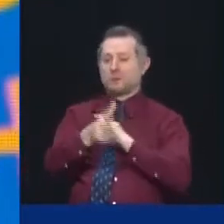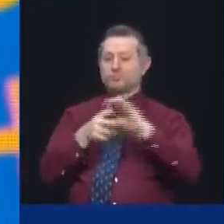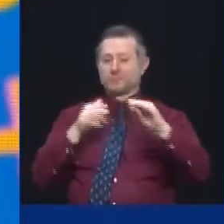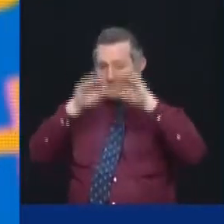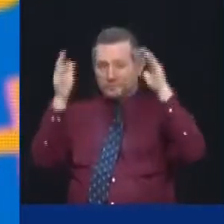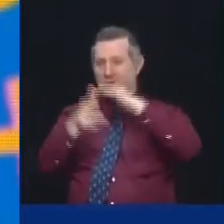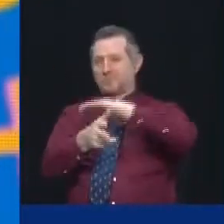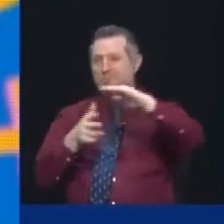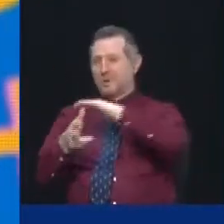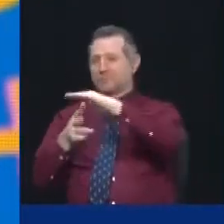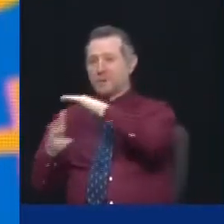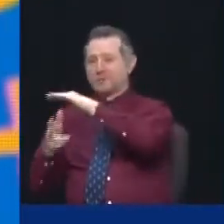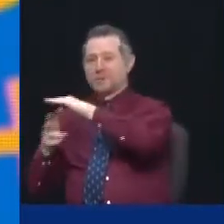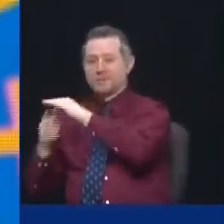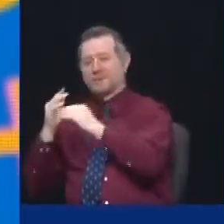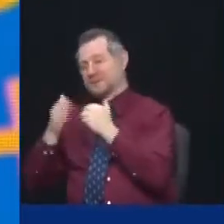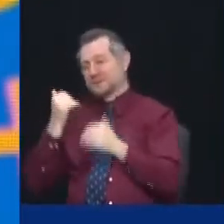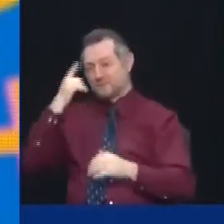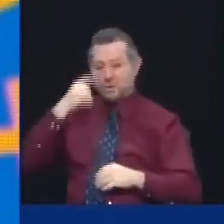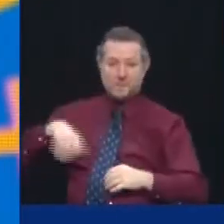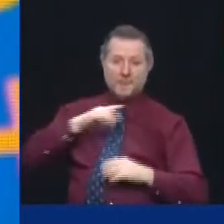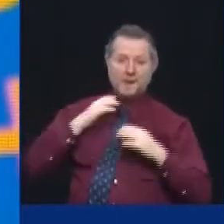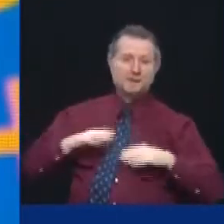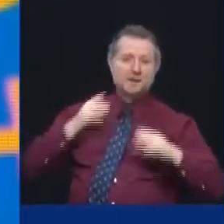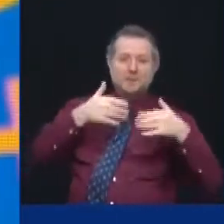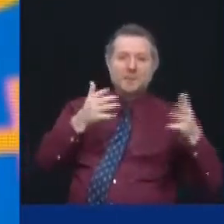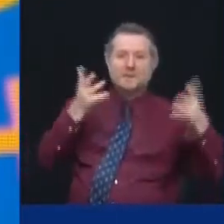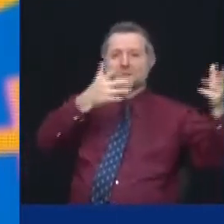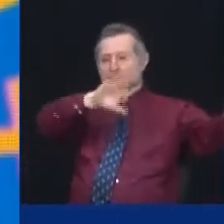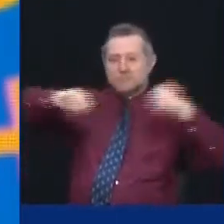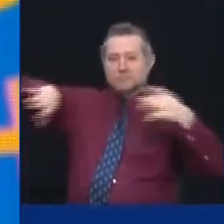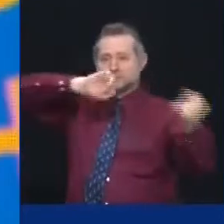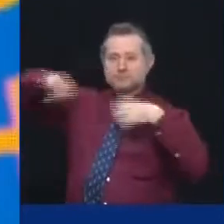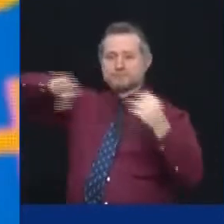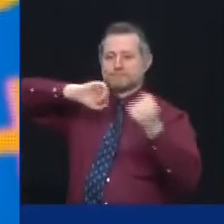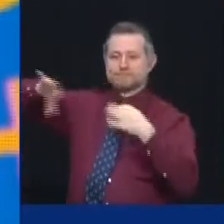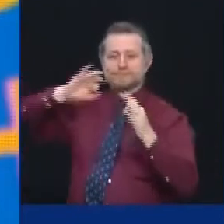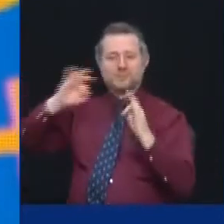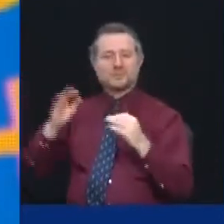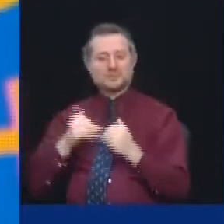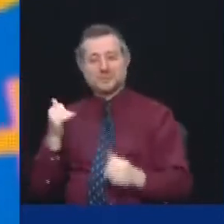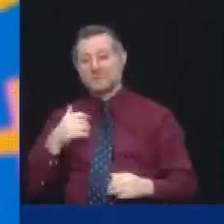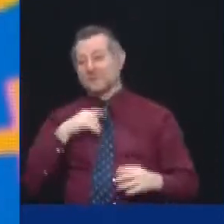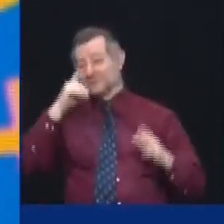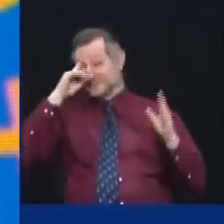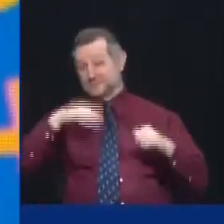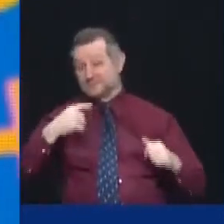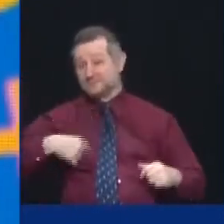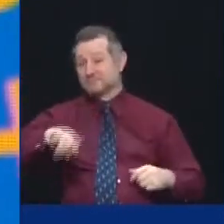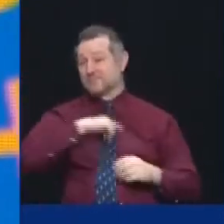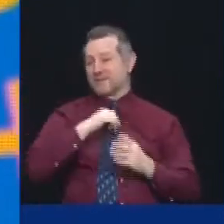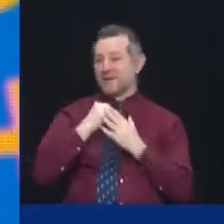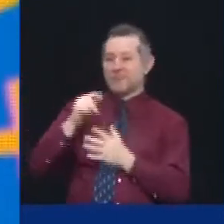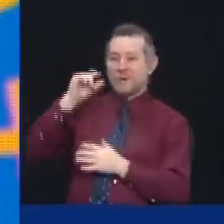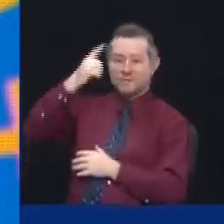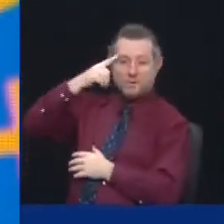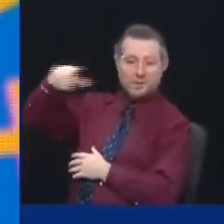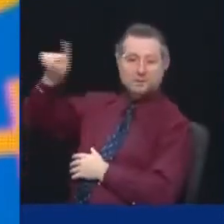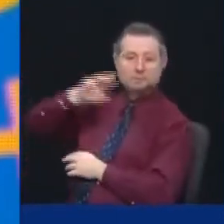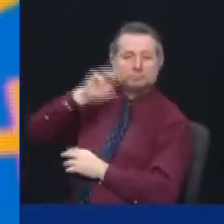estate in the city of New York. That's going to be open in a few weeks as a beautiful public access point. We have